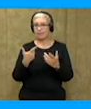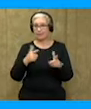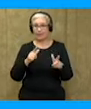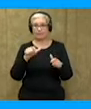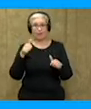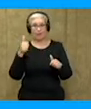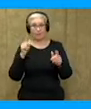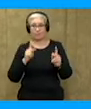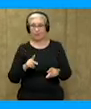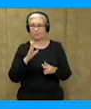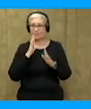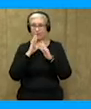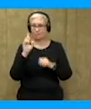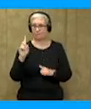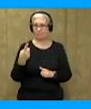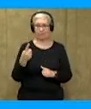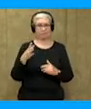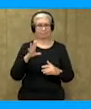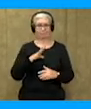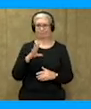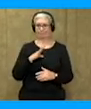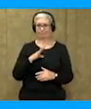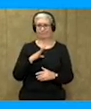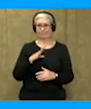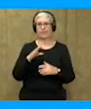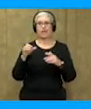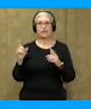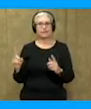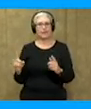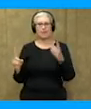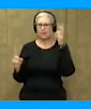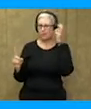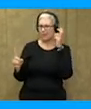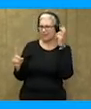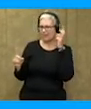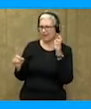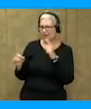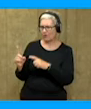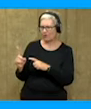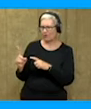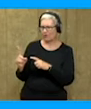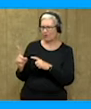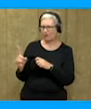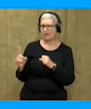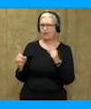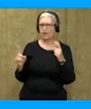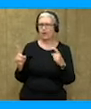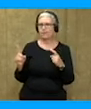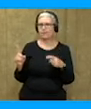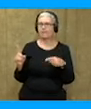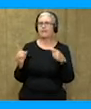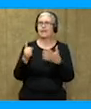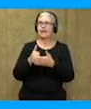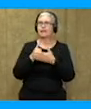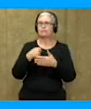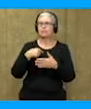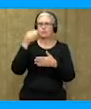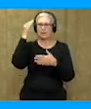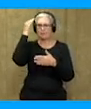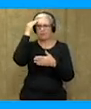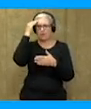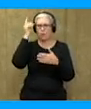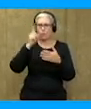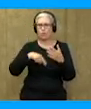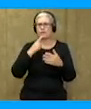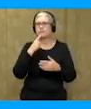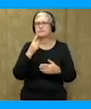go, because then you're able to hear what they're saying, and it can actually even help you formulate what you want to say to them. So